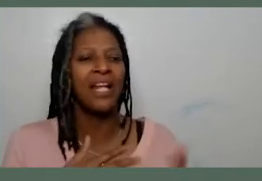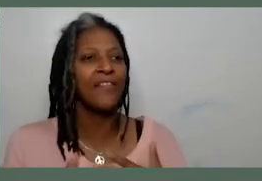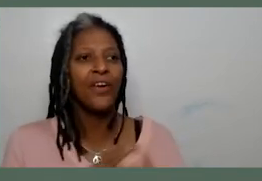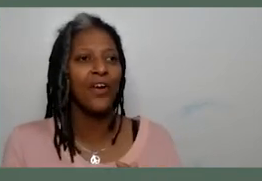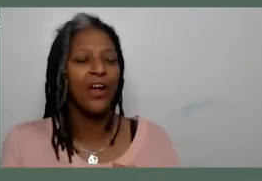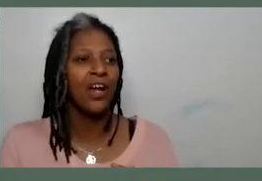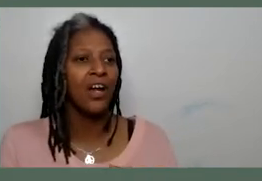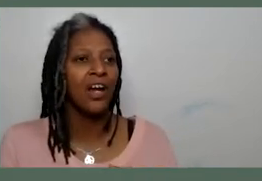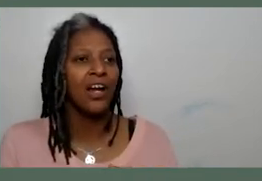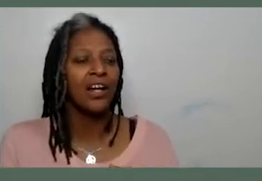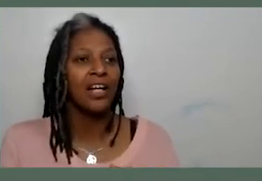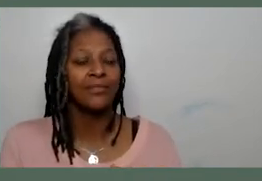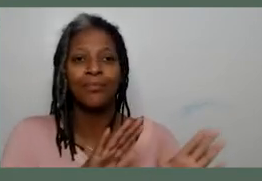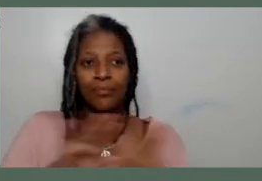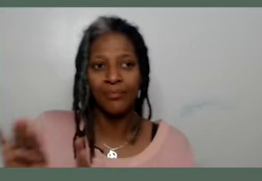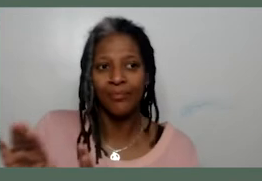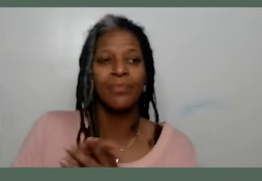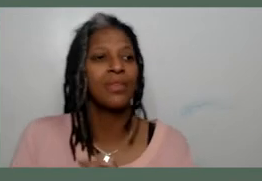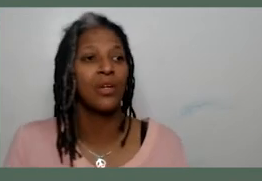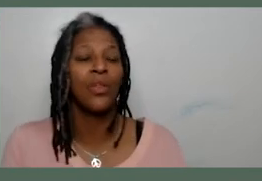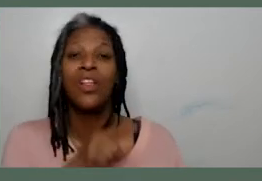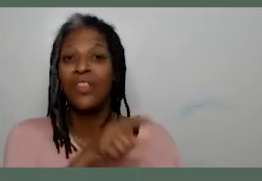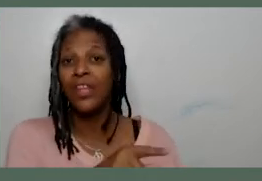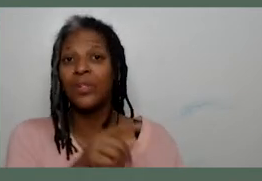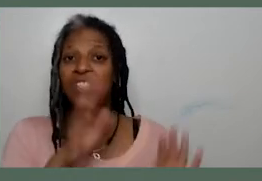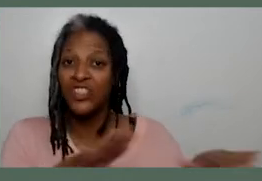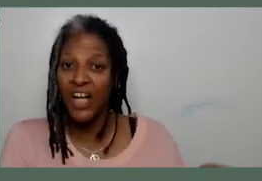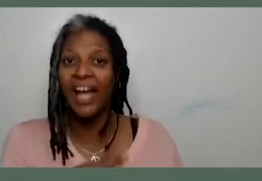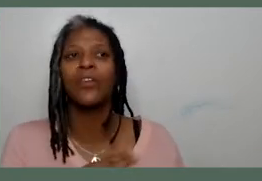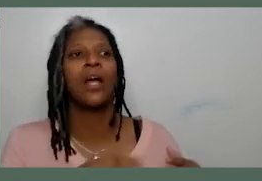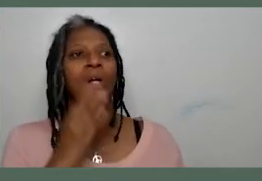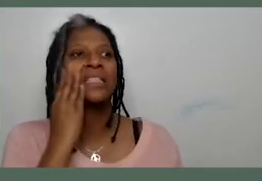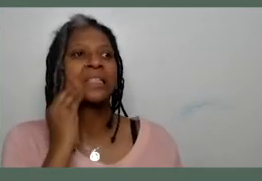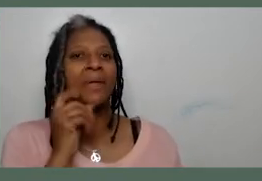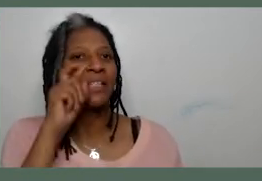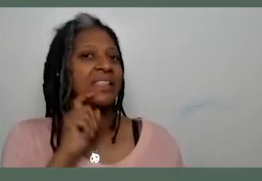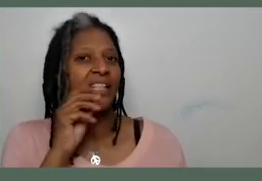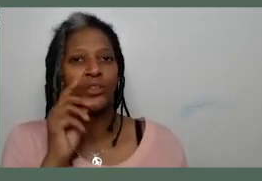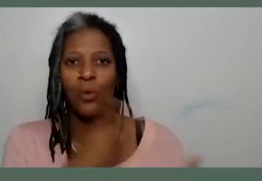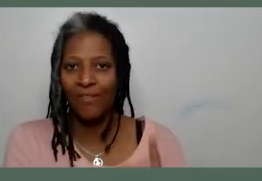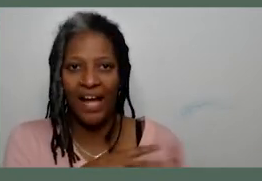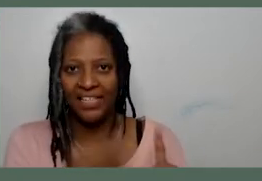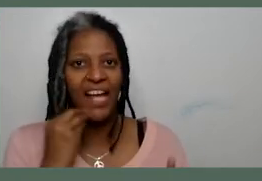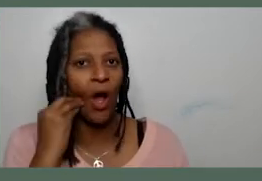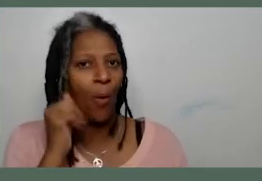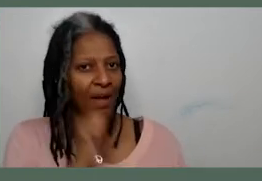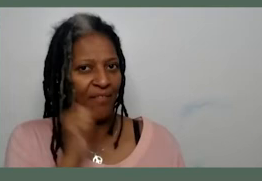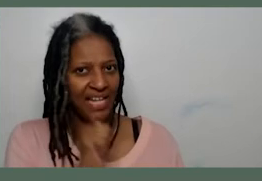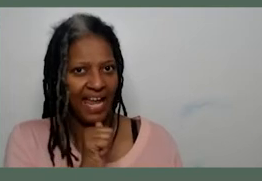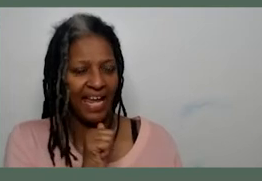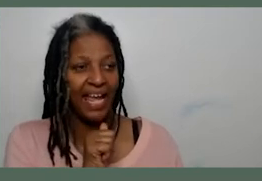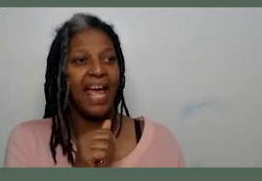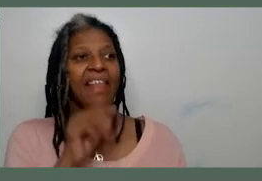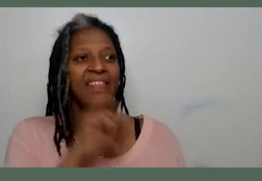with for years where they were experiencing sexual violence at home every day. And so they were failing. And instead of the school